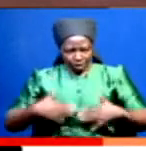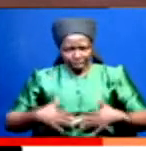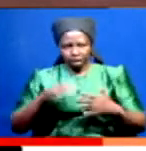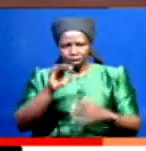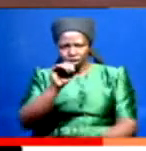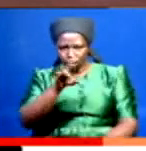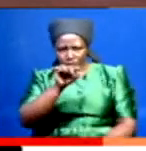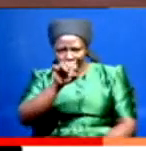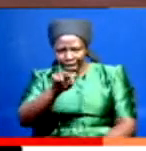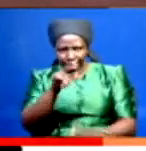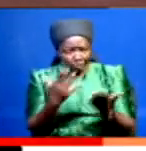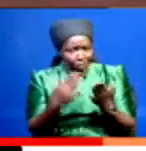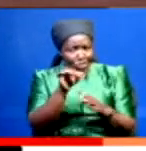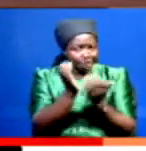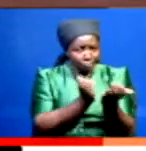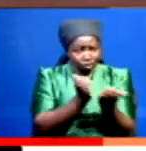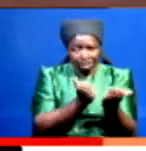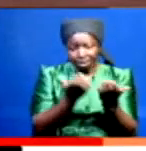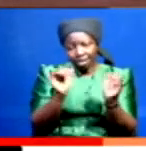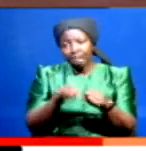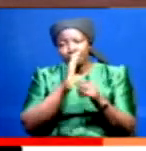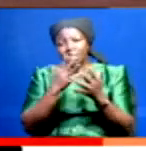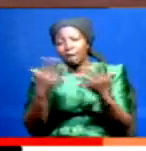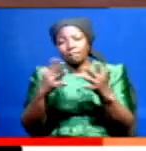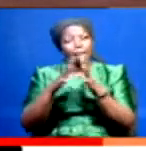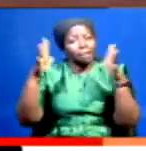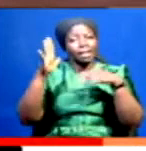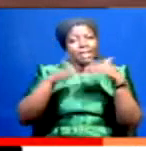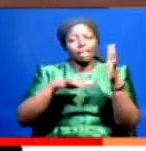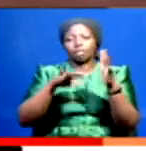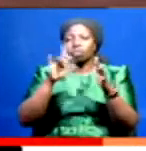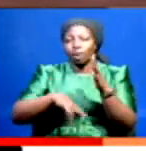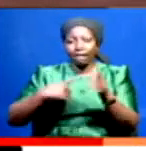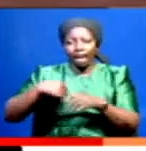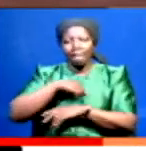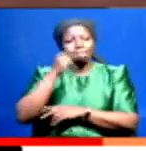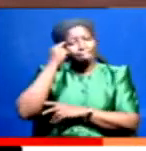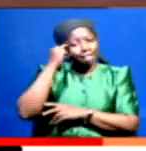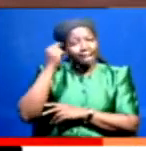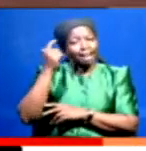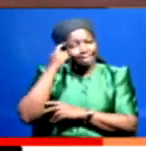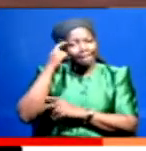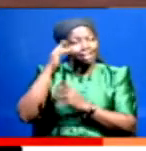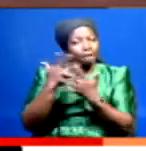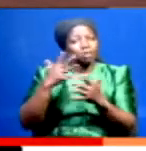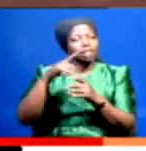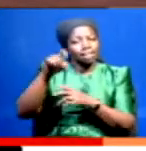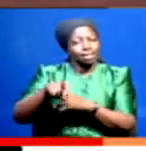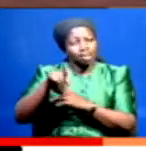could be a business. Yes. It could be something bigger than what we think. And I think something needs to be done to regulate religious